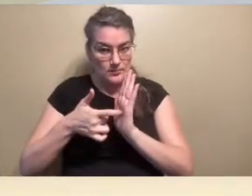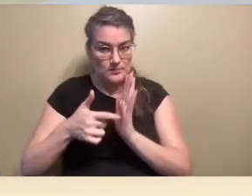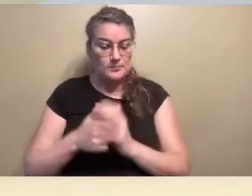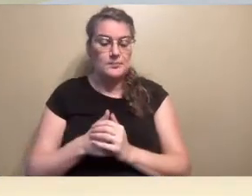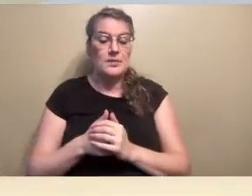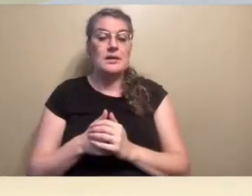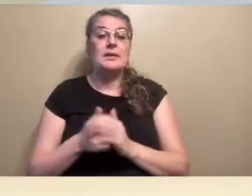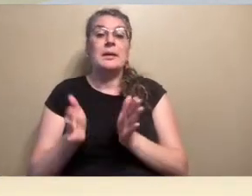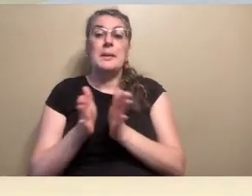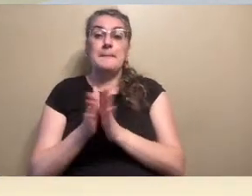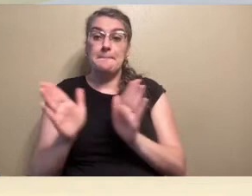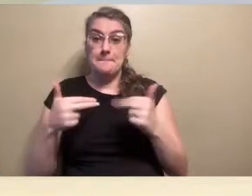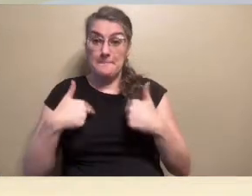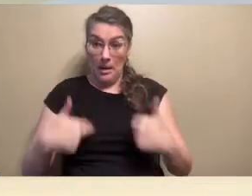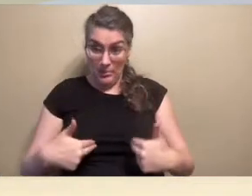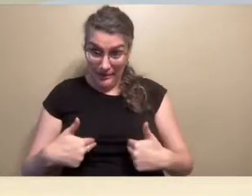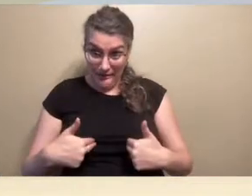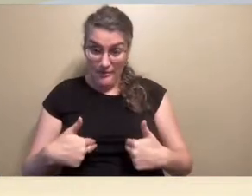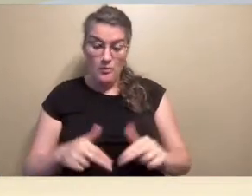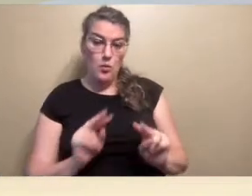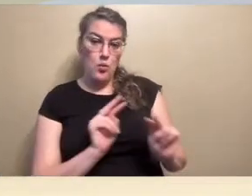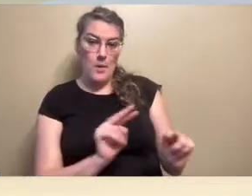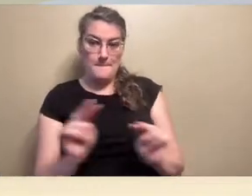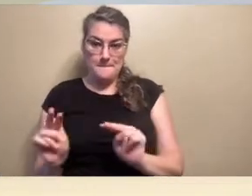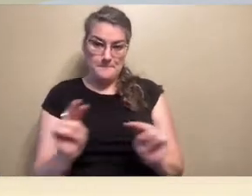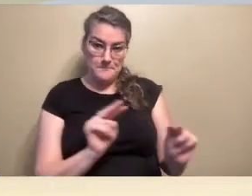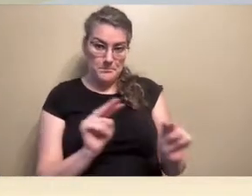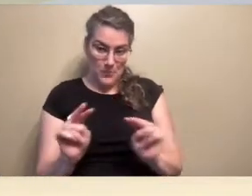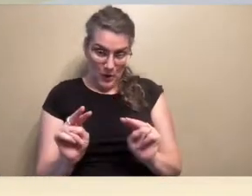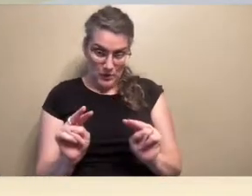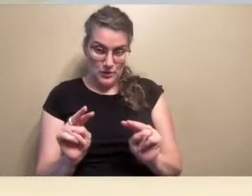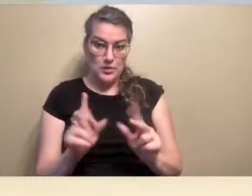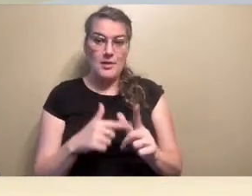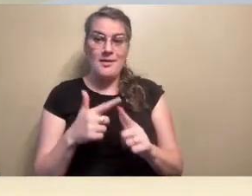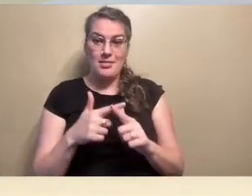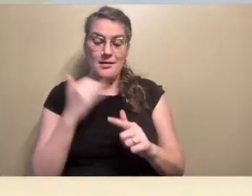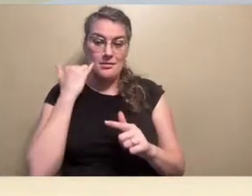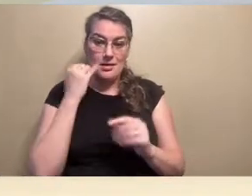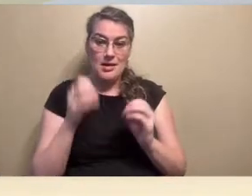case and contact situation and make adjustments as required.